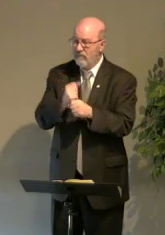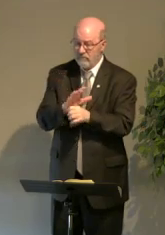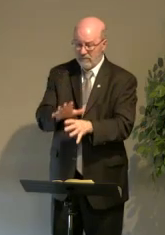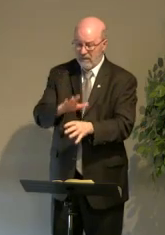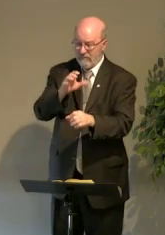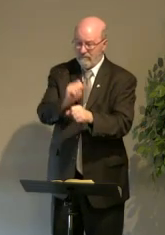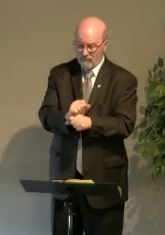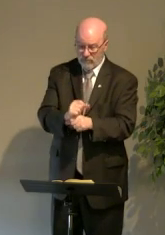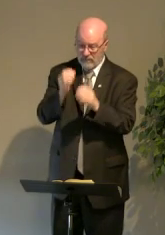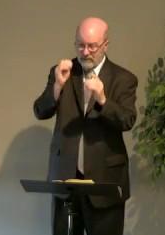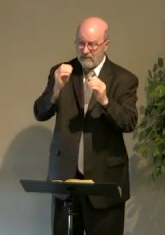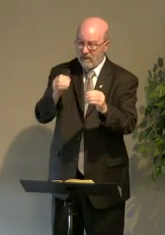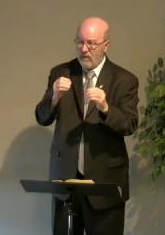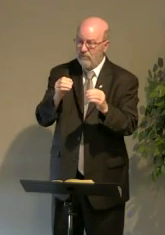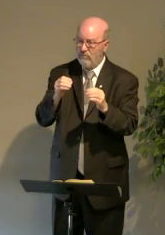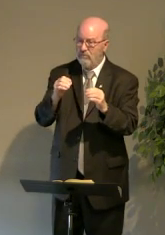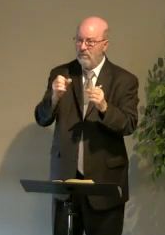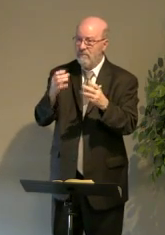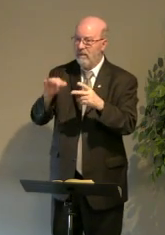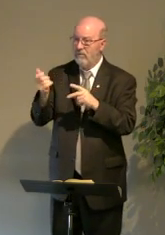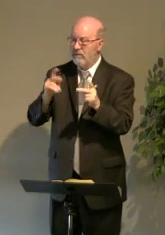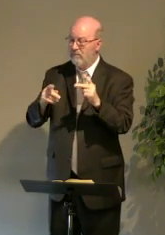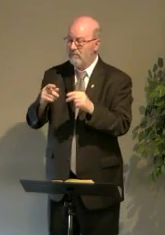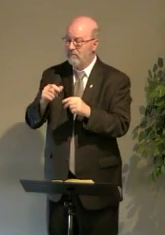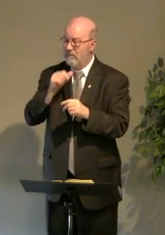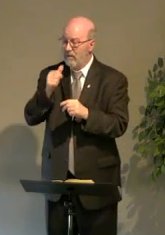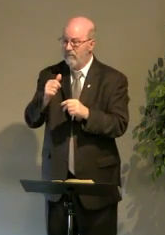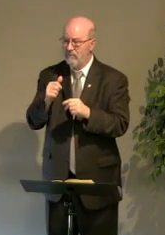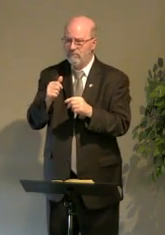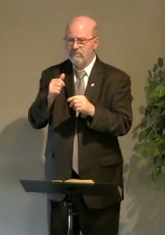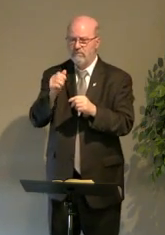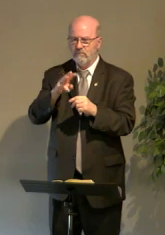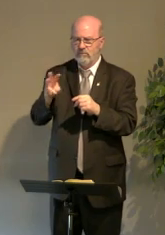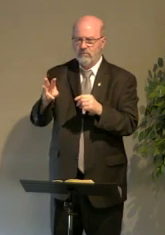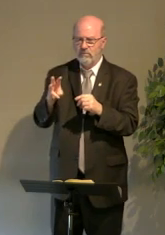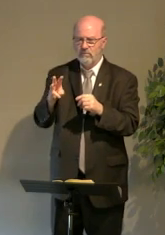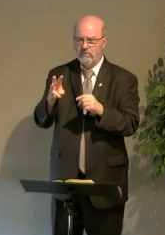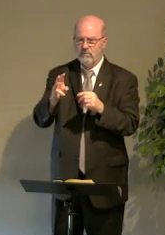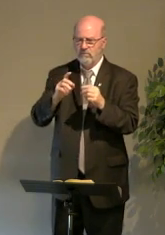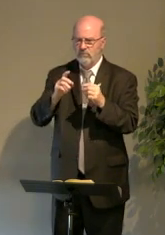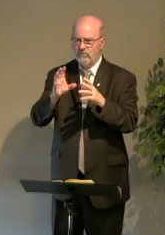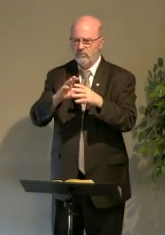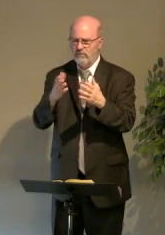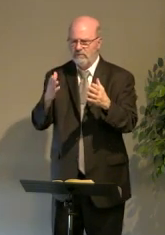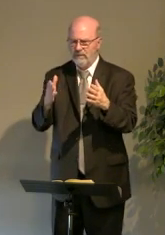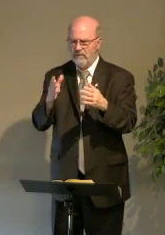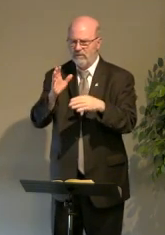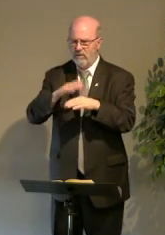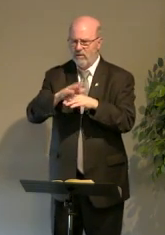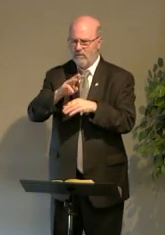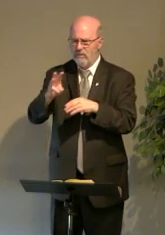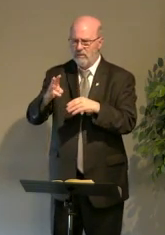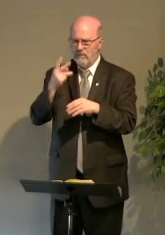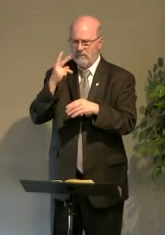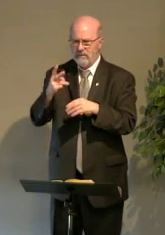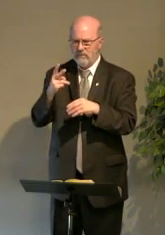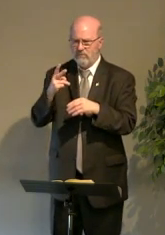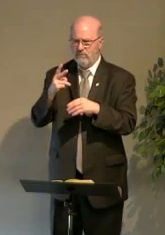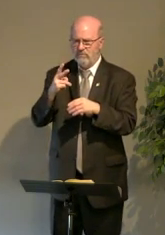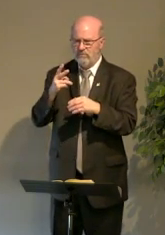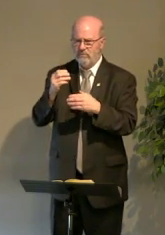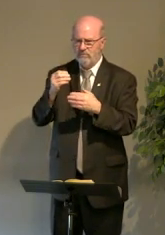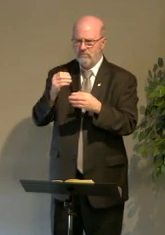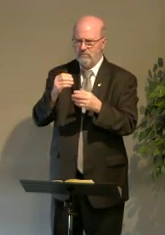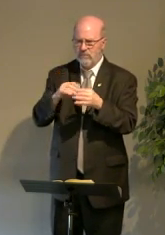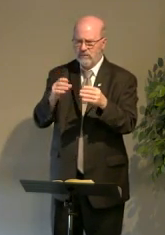affirmed this doctrine when many others have not. I was on our website doing some maintenance the other day, and I was just going through our statement of